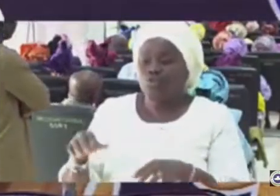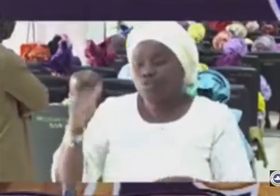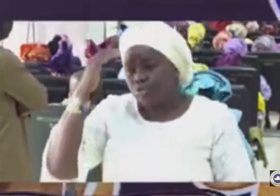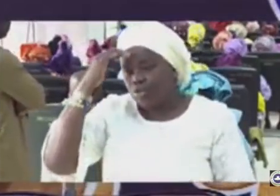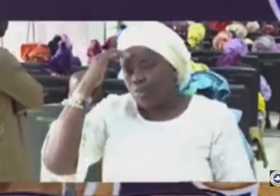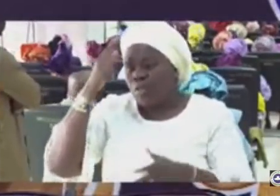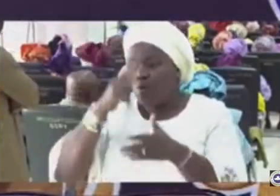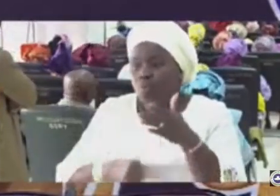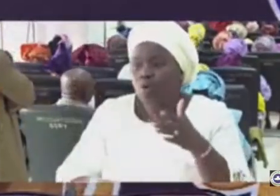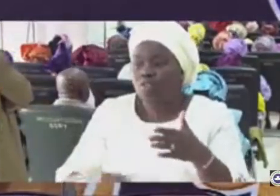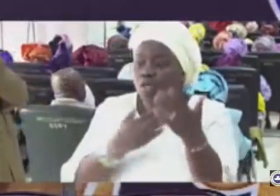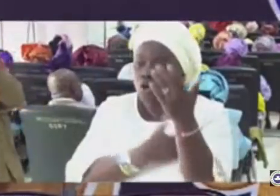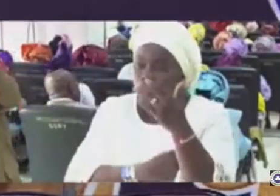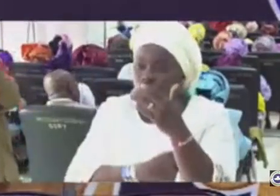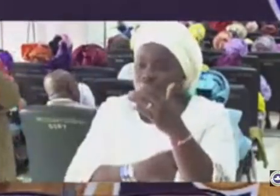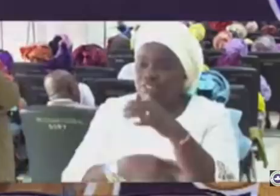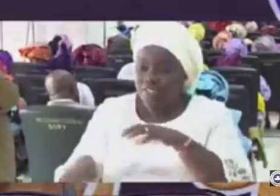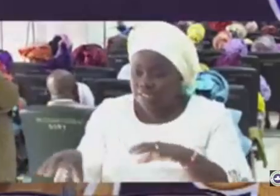Years later,